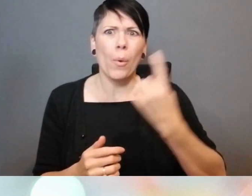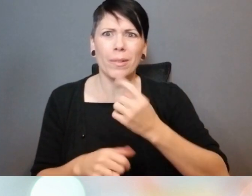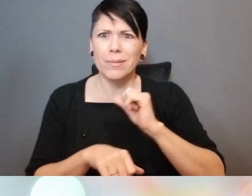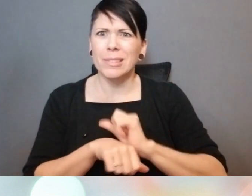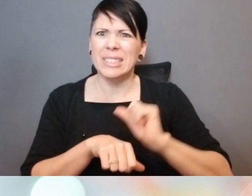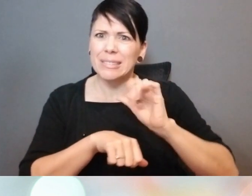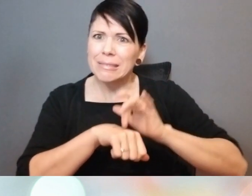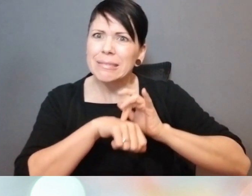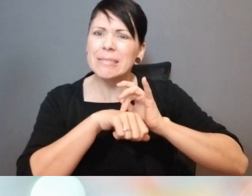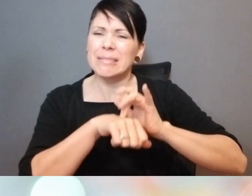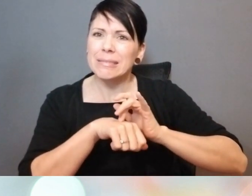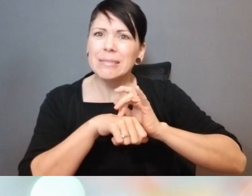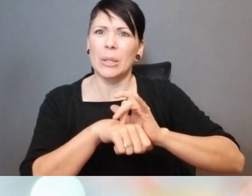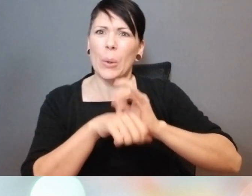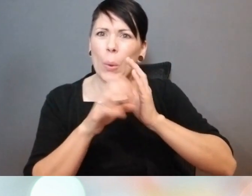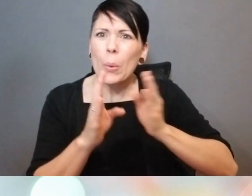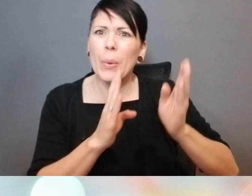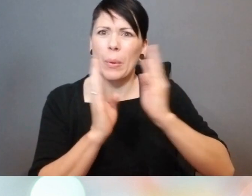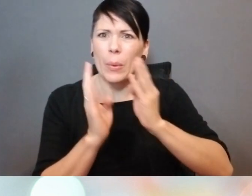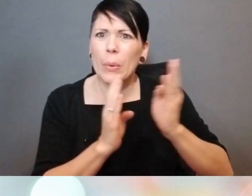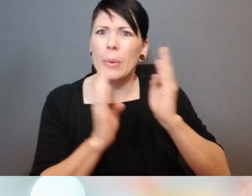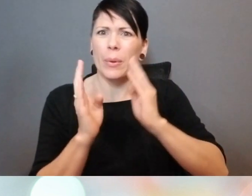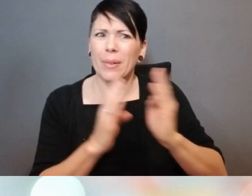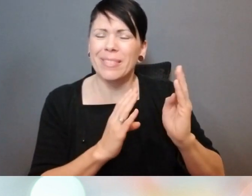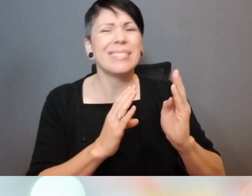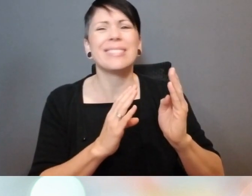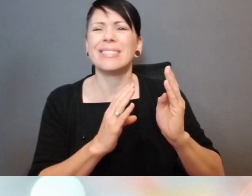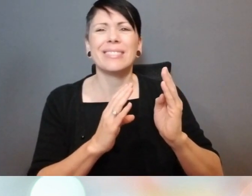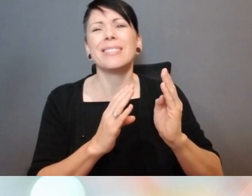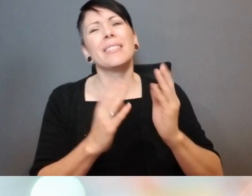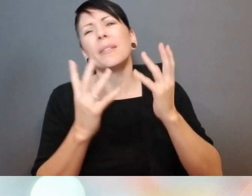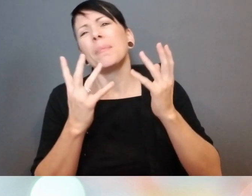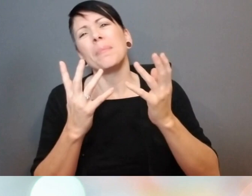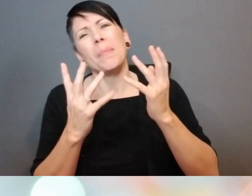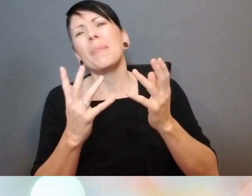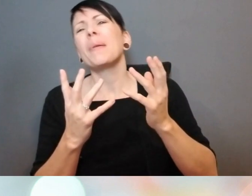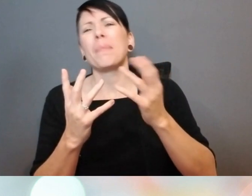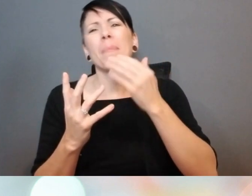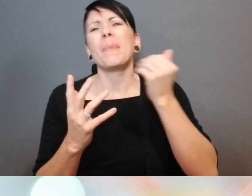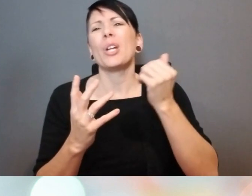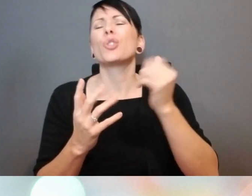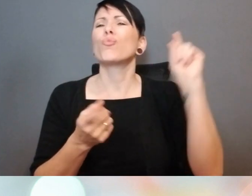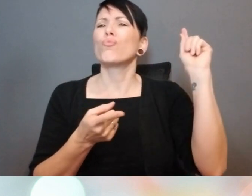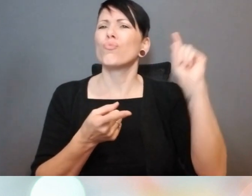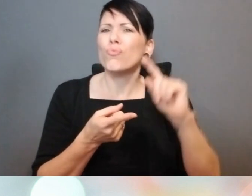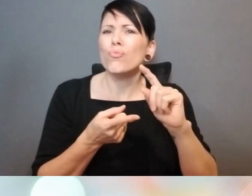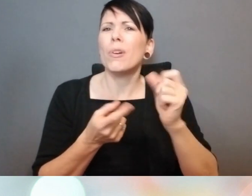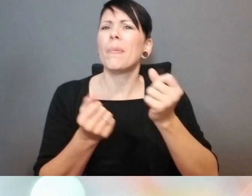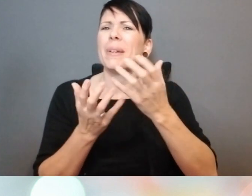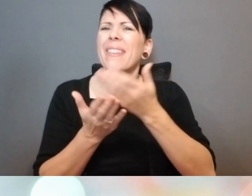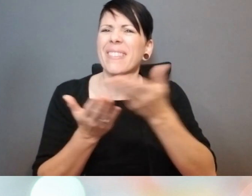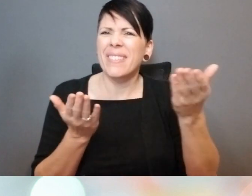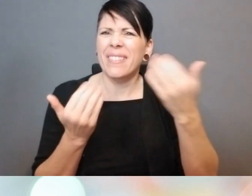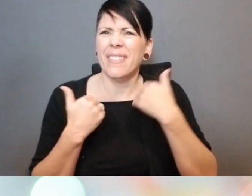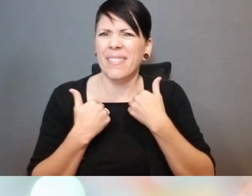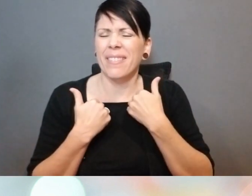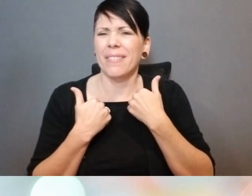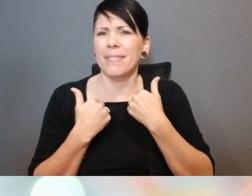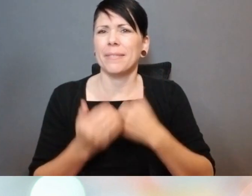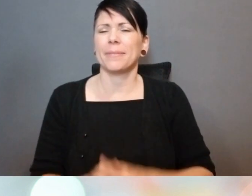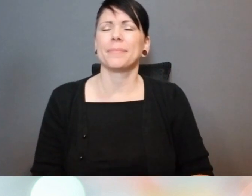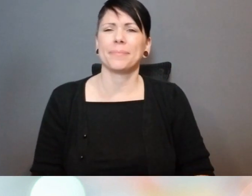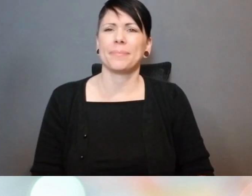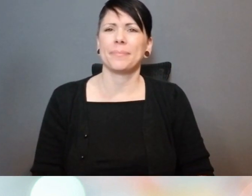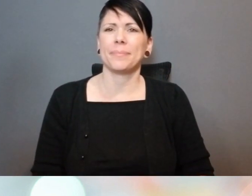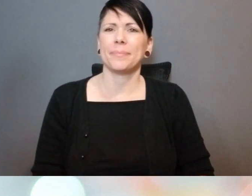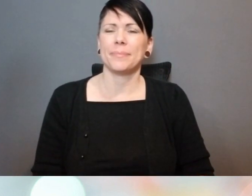for your home, adopt this mantra. Declutter more, acquire less. The fewer things you have, the less time you'll spend organizing it.